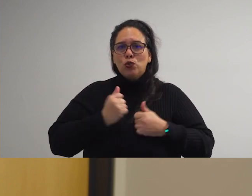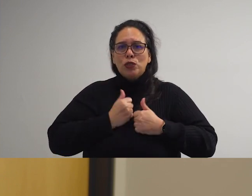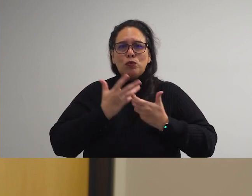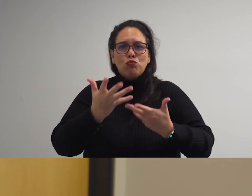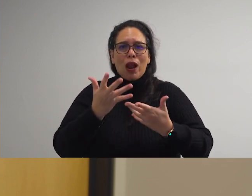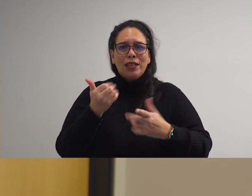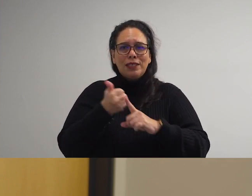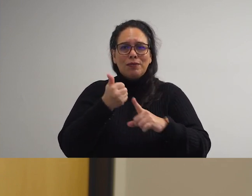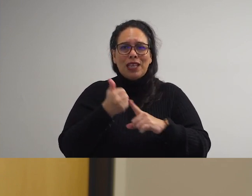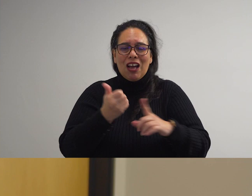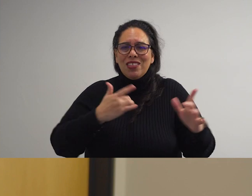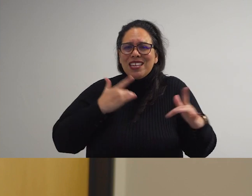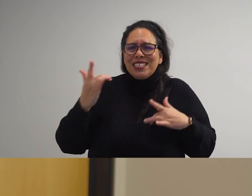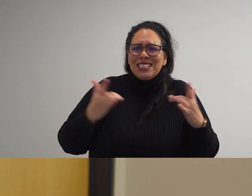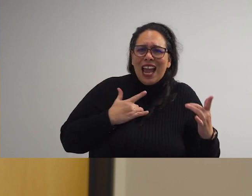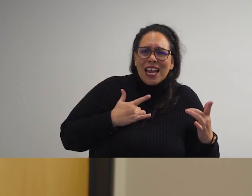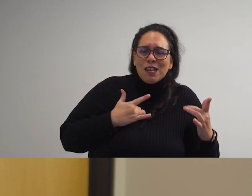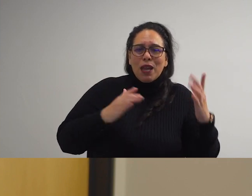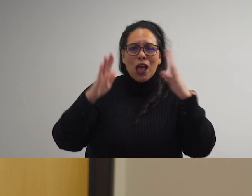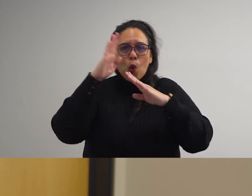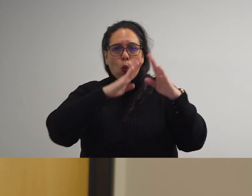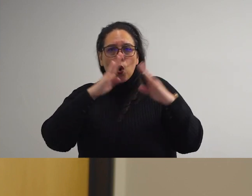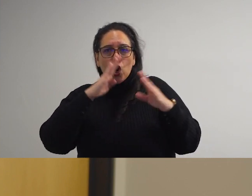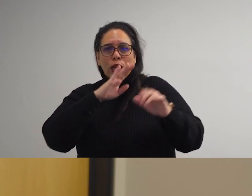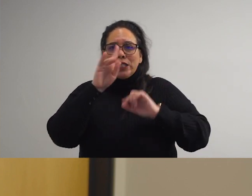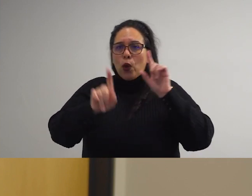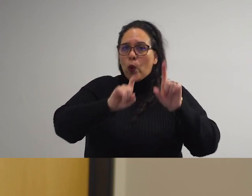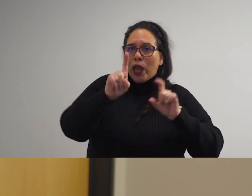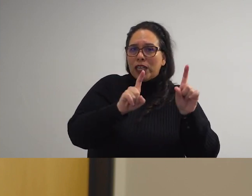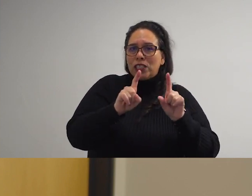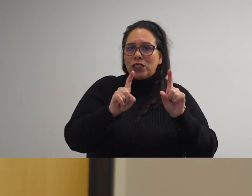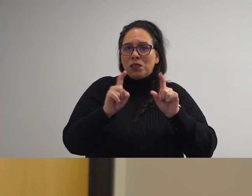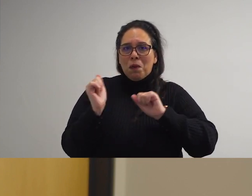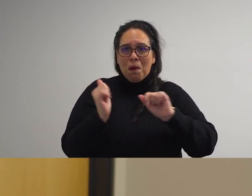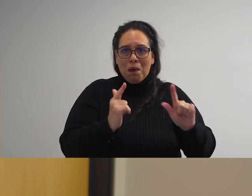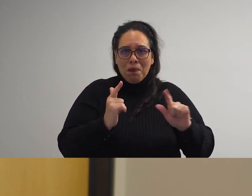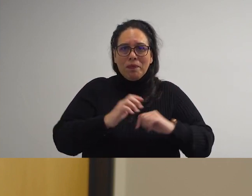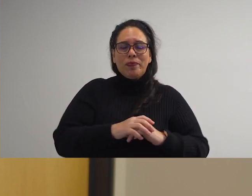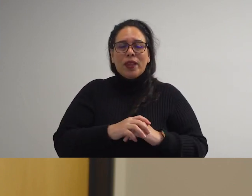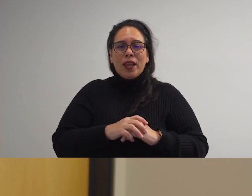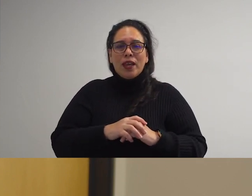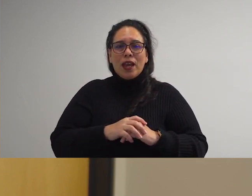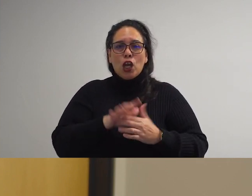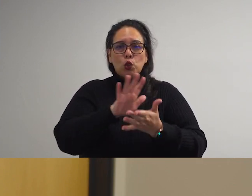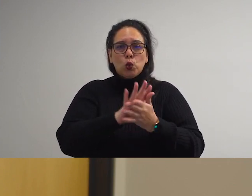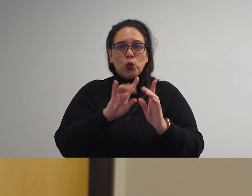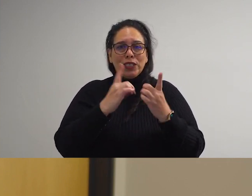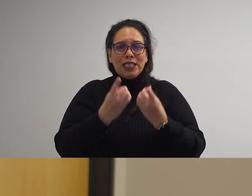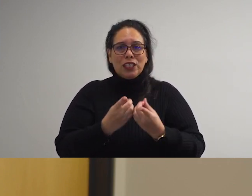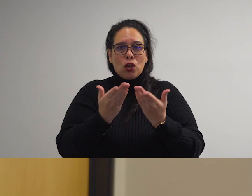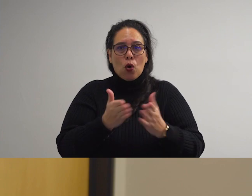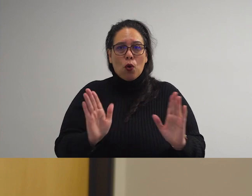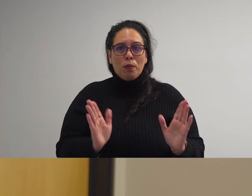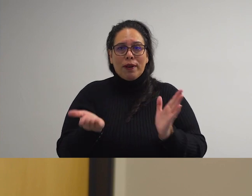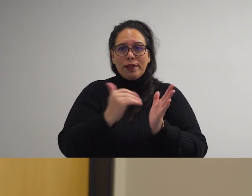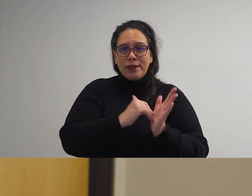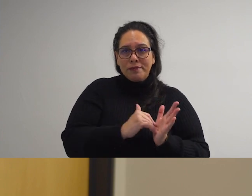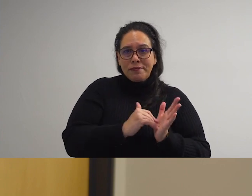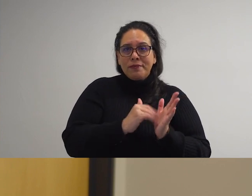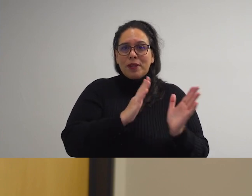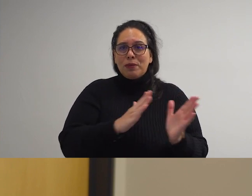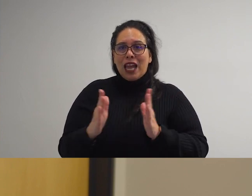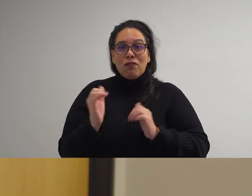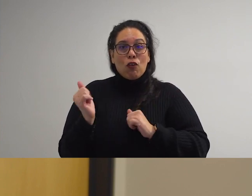themselves, their excitement, their worries, and their questions. The school district's reopening plans for all